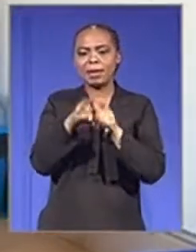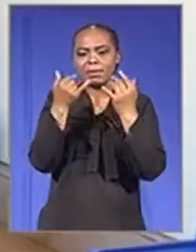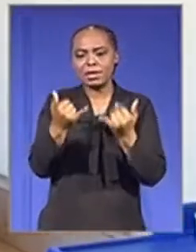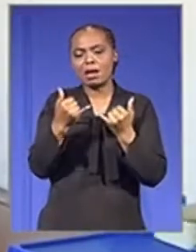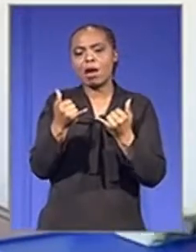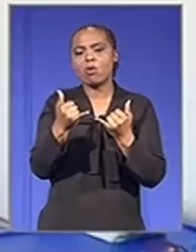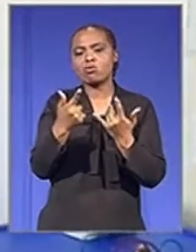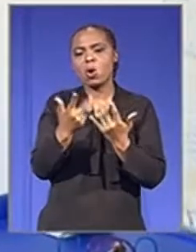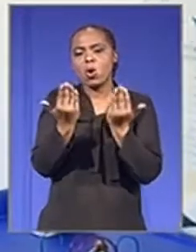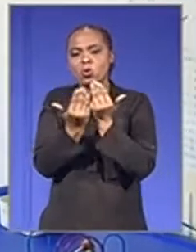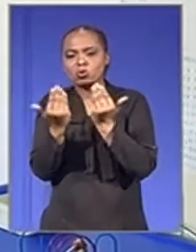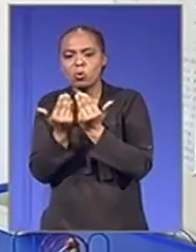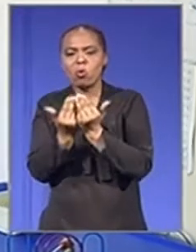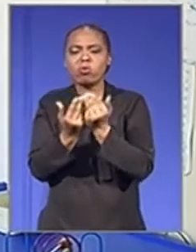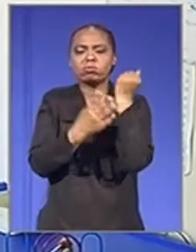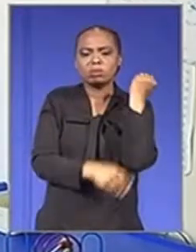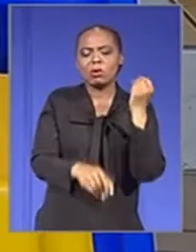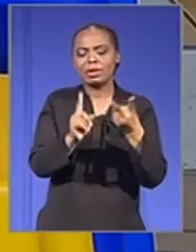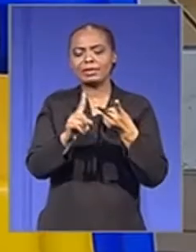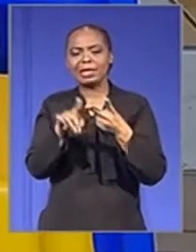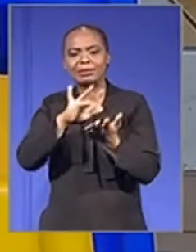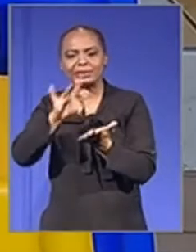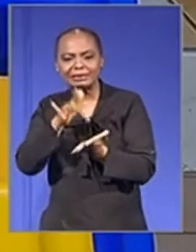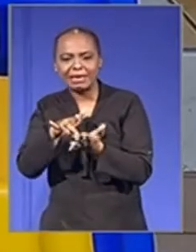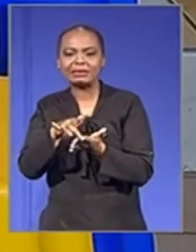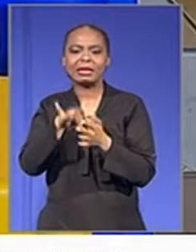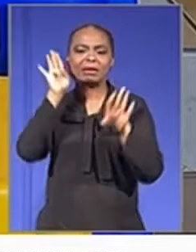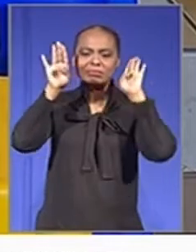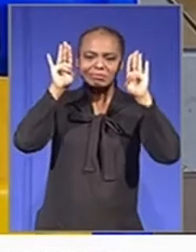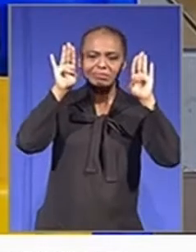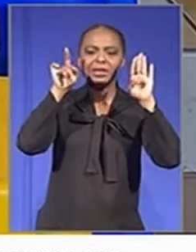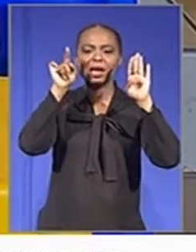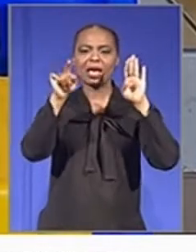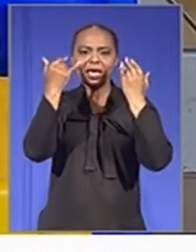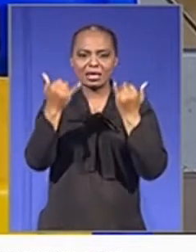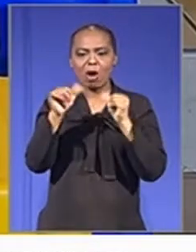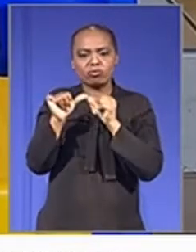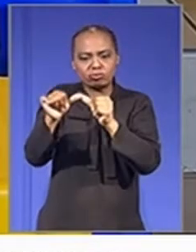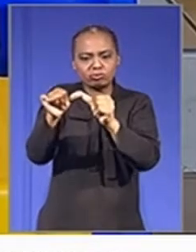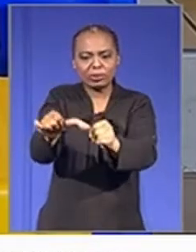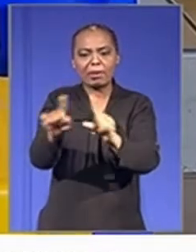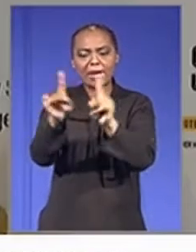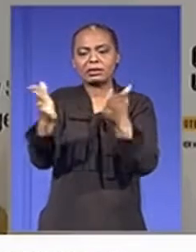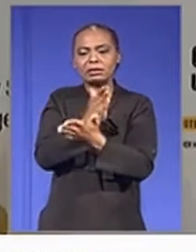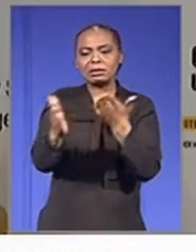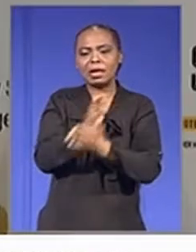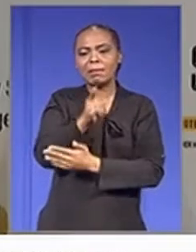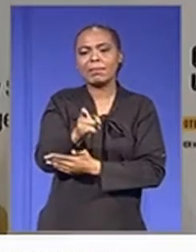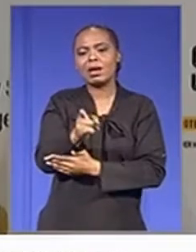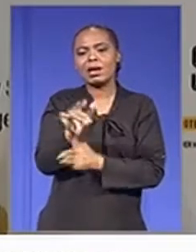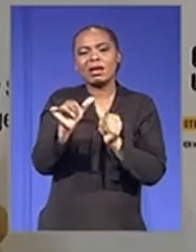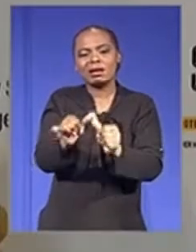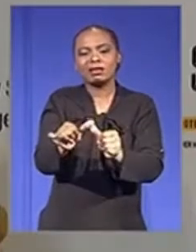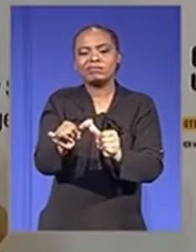lekhubu la boraro la leroborobo di tsweletse go dira fela dituelo tsa badiri ba tsone di saletse morago. If money has not